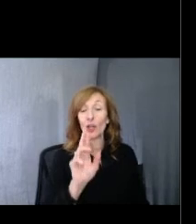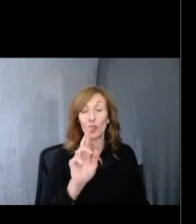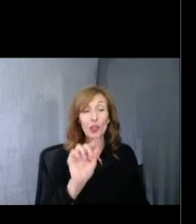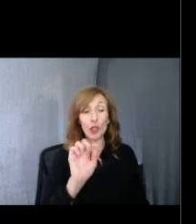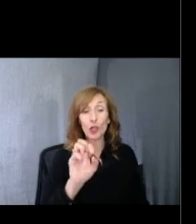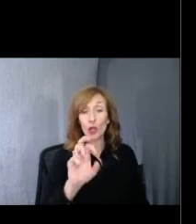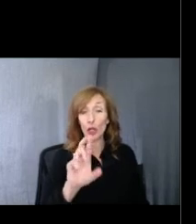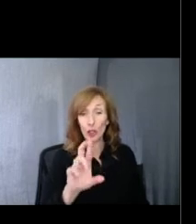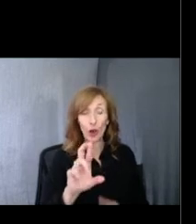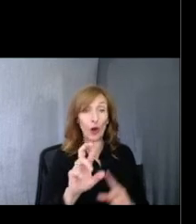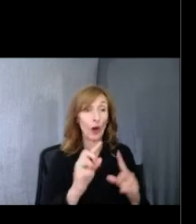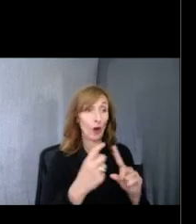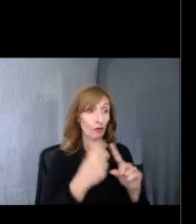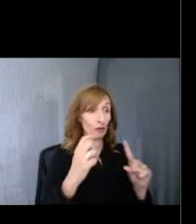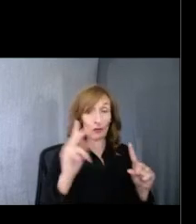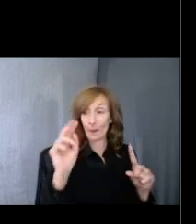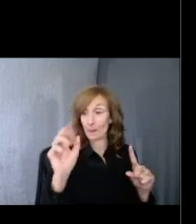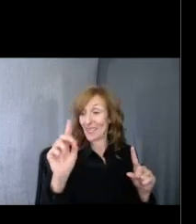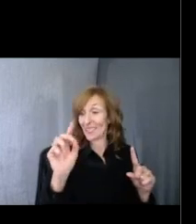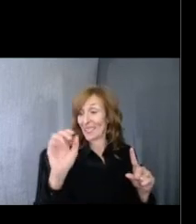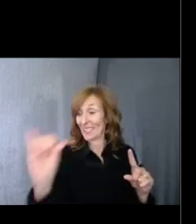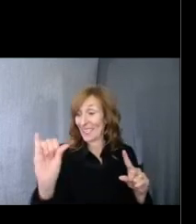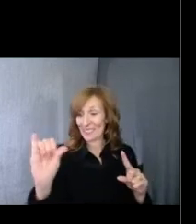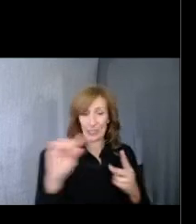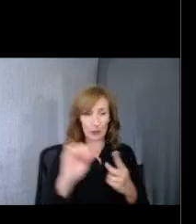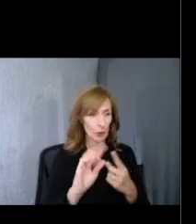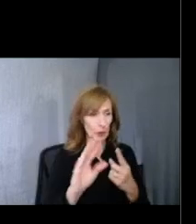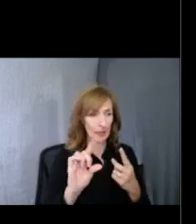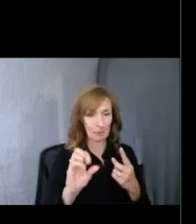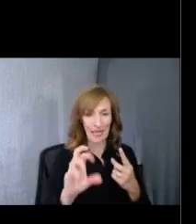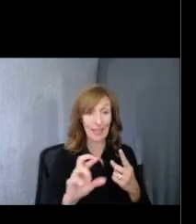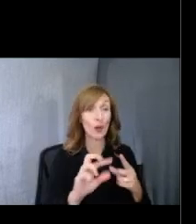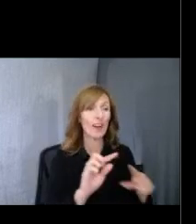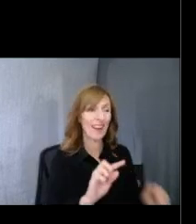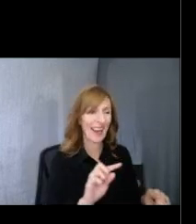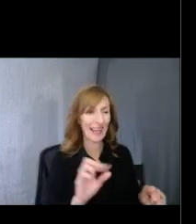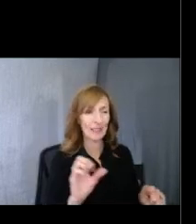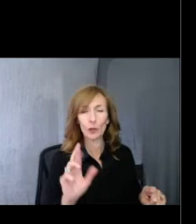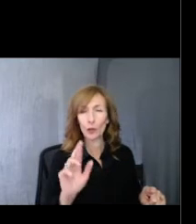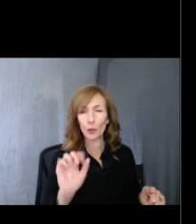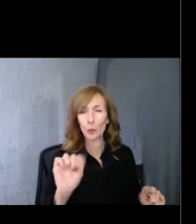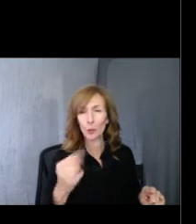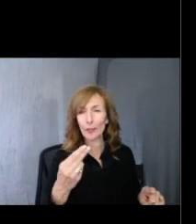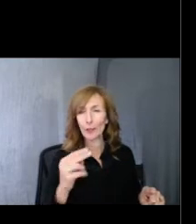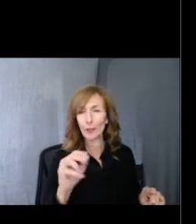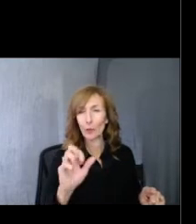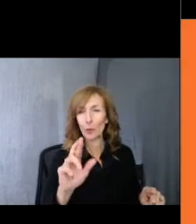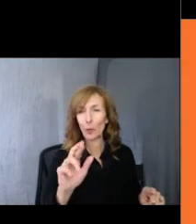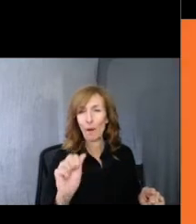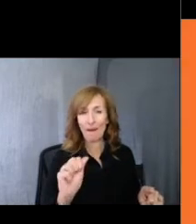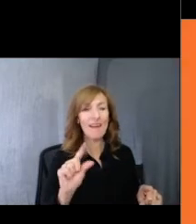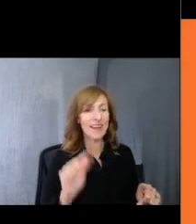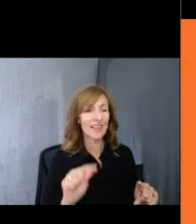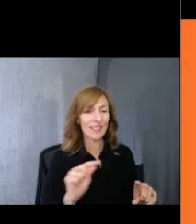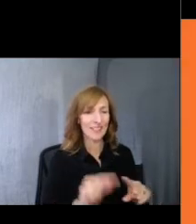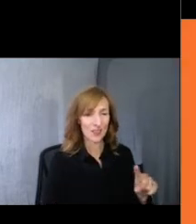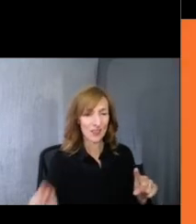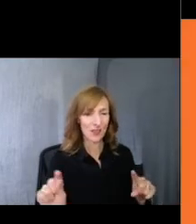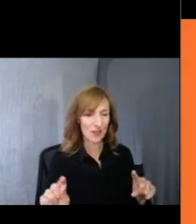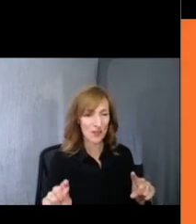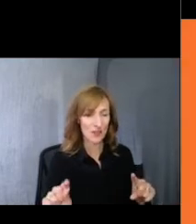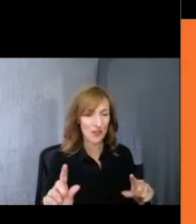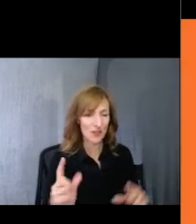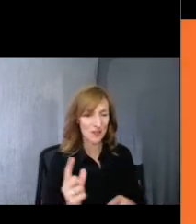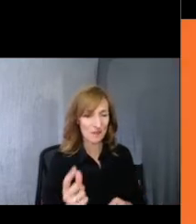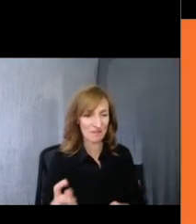to the bladder, and the urethra goes from the bladder out. So next poll. We're going to get a little harder here